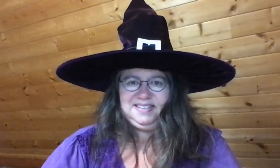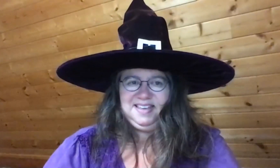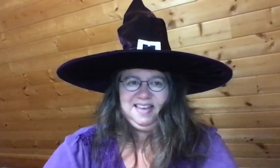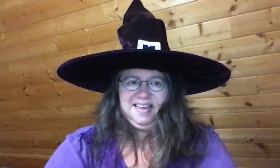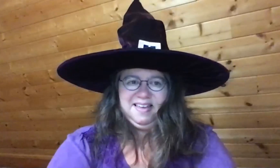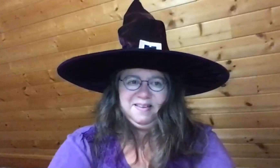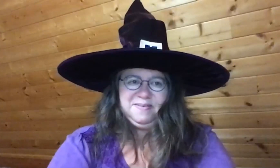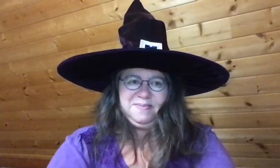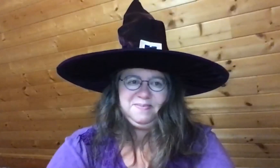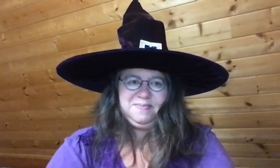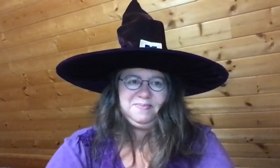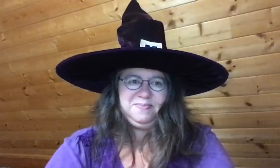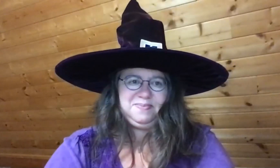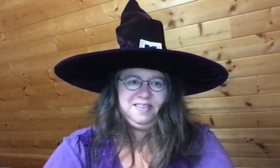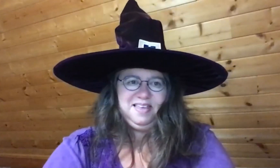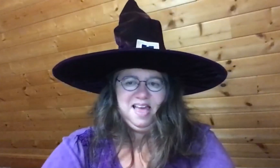Yeah.